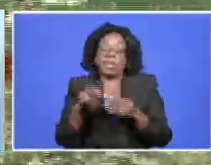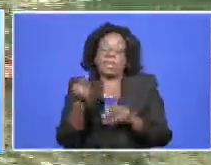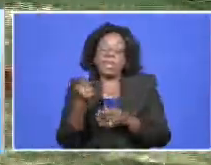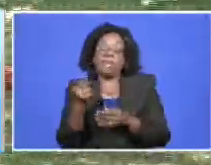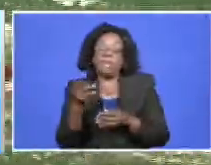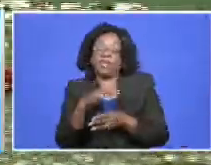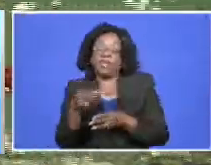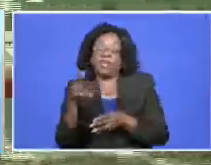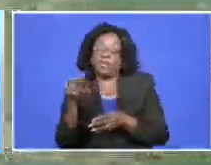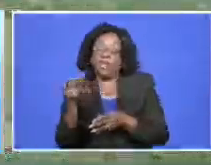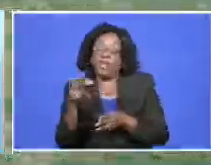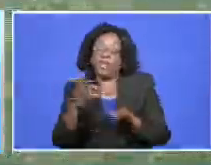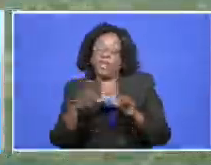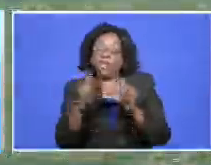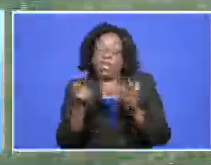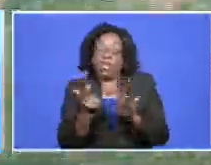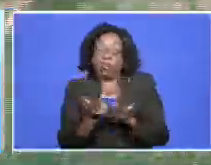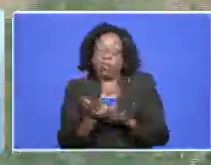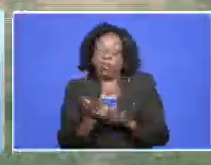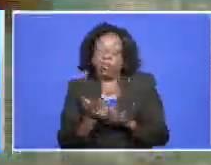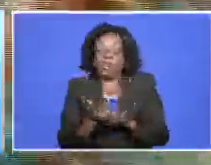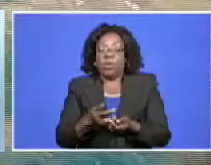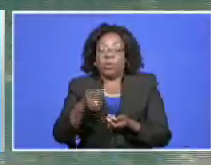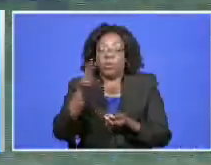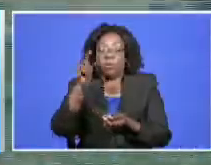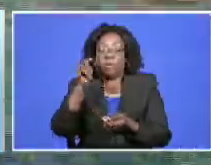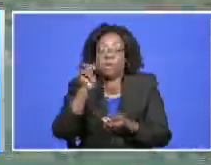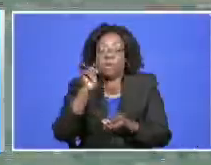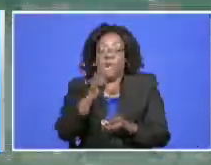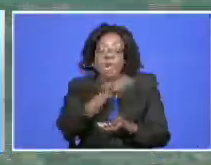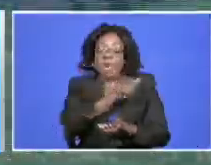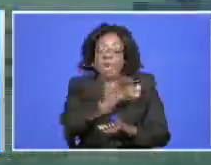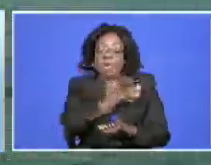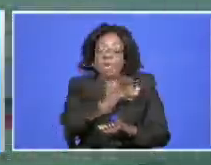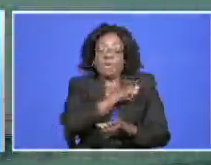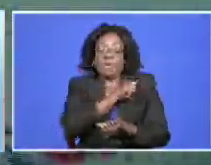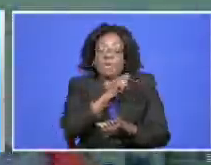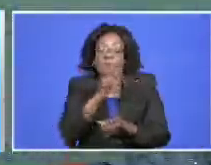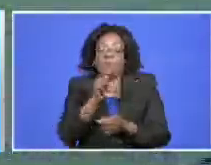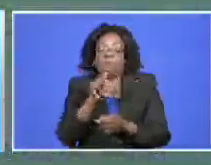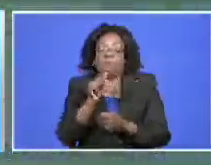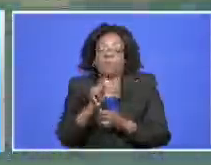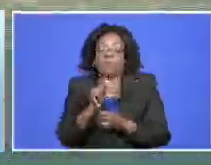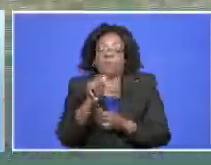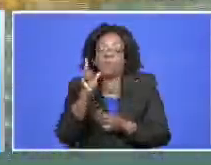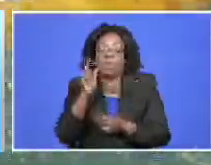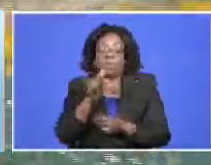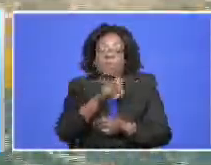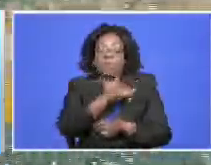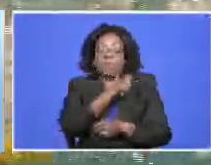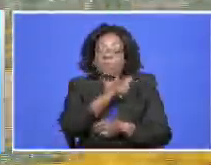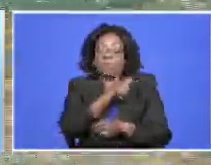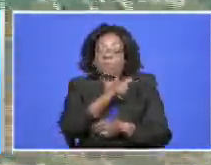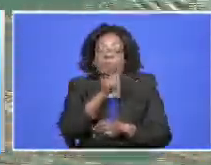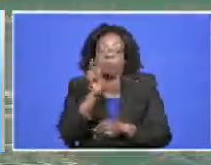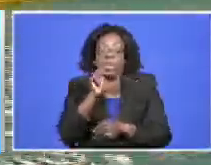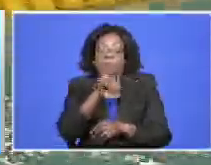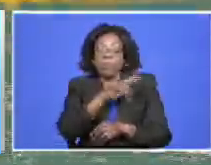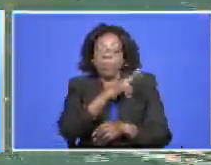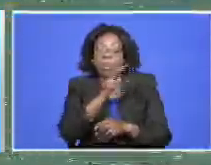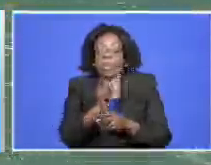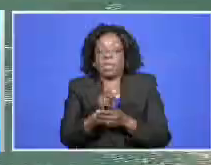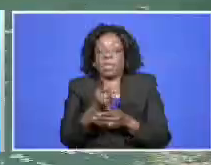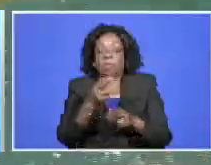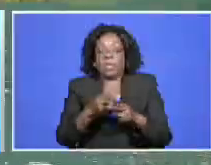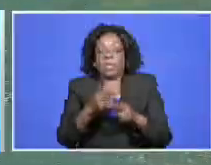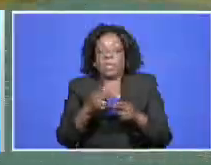the girls' side, you have Tia Isabel Adderley, Mia Patton, Zadine Sattling, L. Theaberg, Raven Ward,